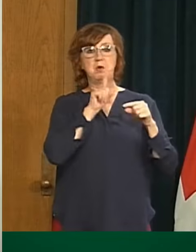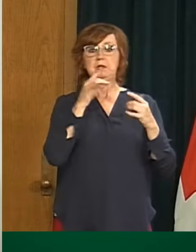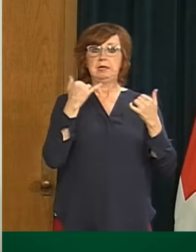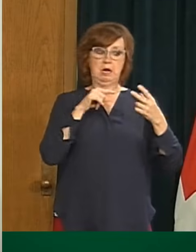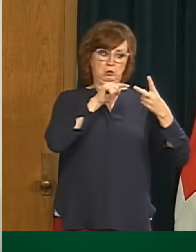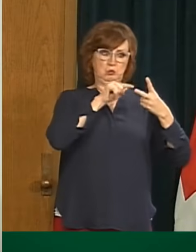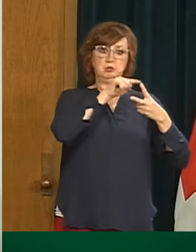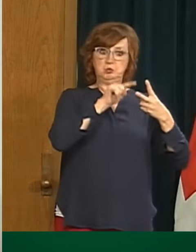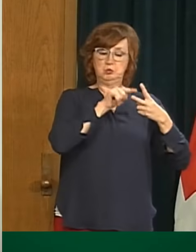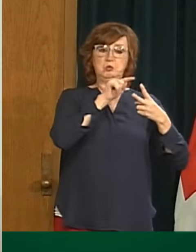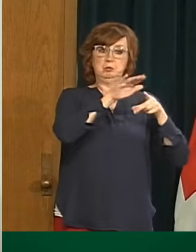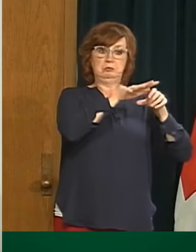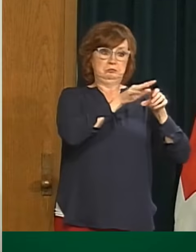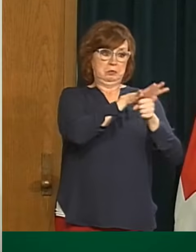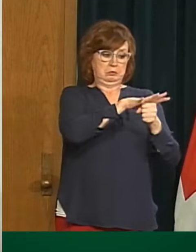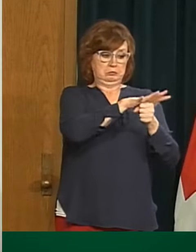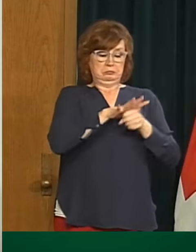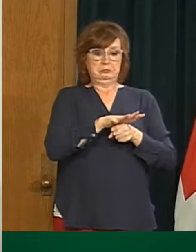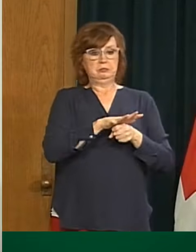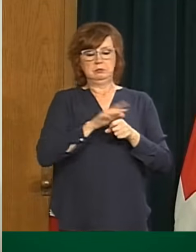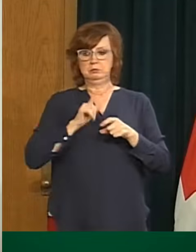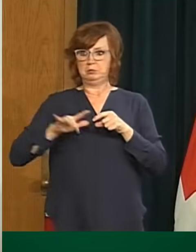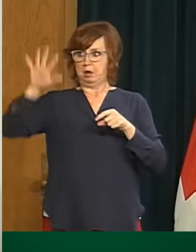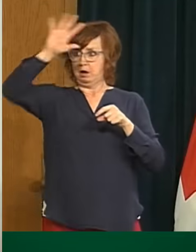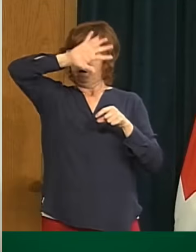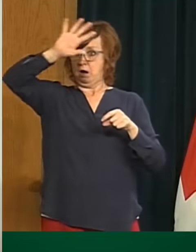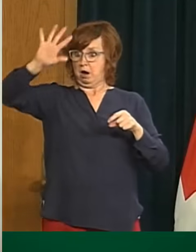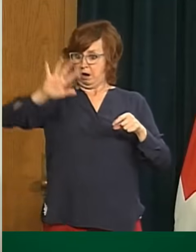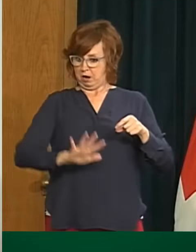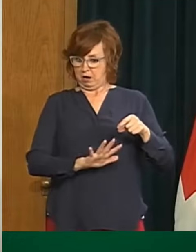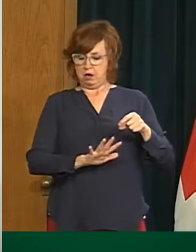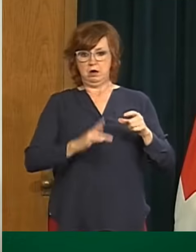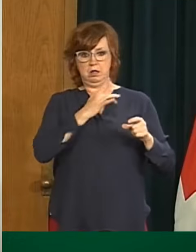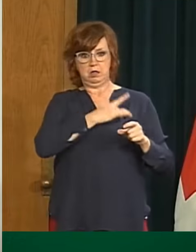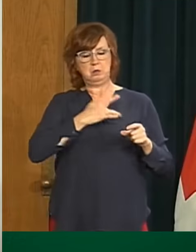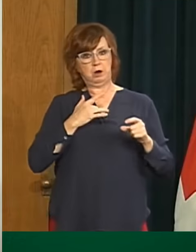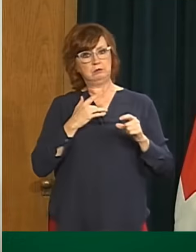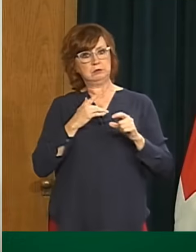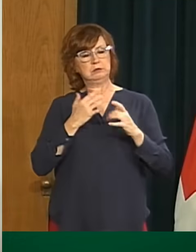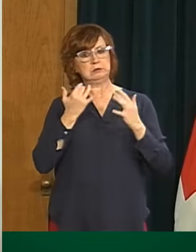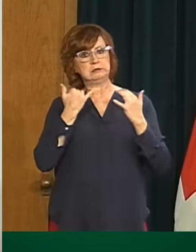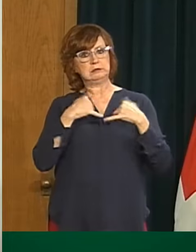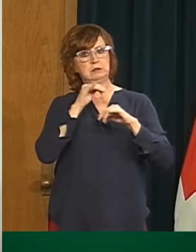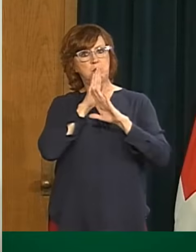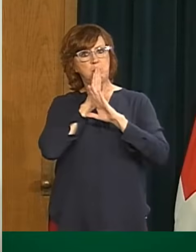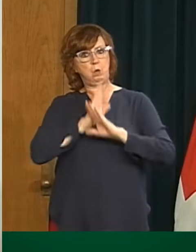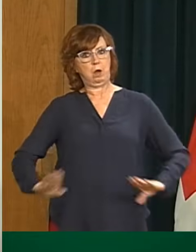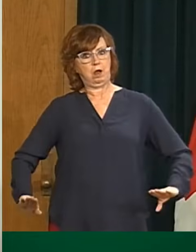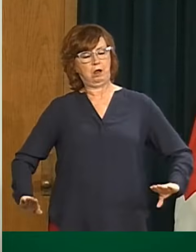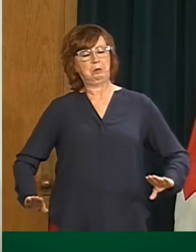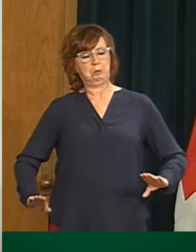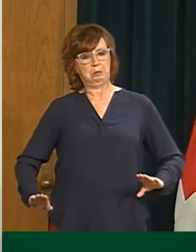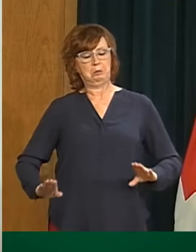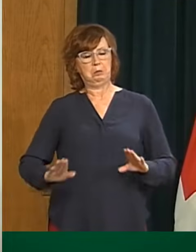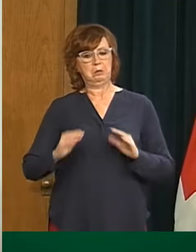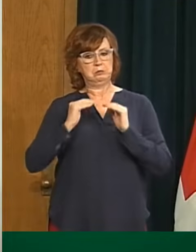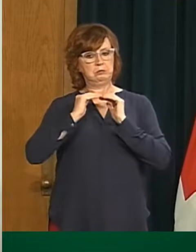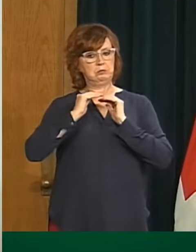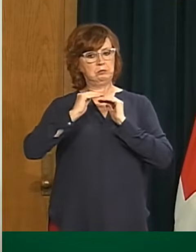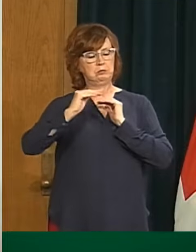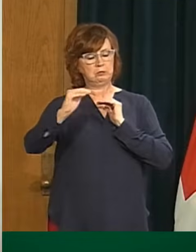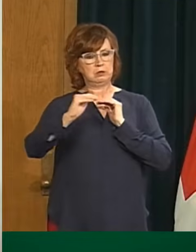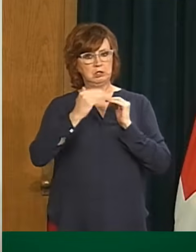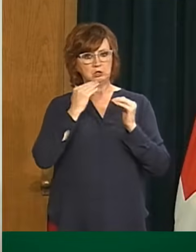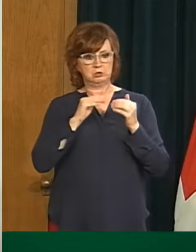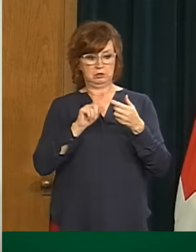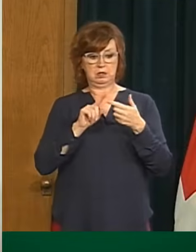the rest of Saskatchewan remains pretty quiet. And that's also important to recognize. Central Saskatchewan,